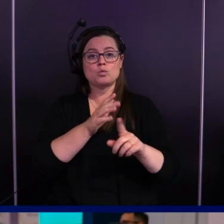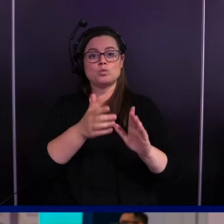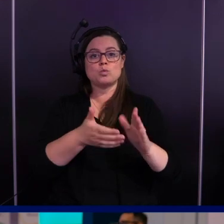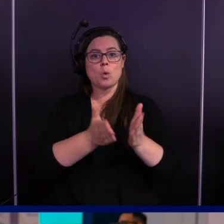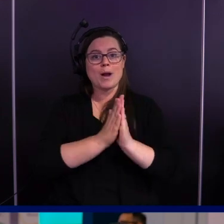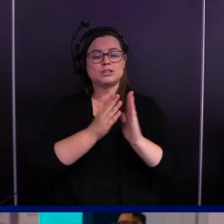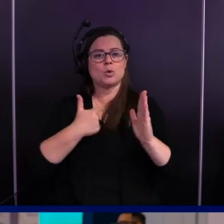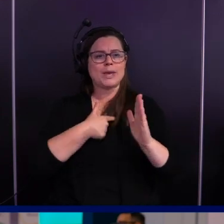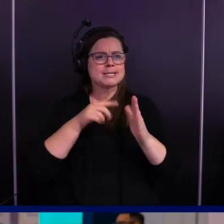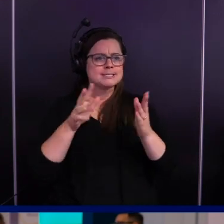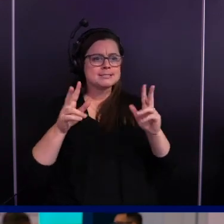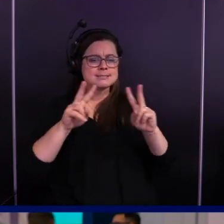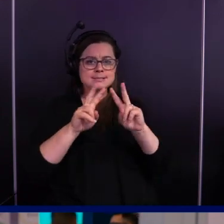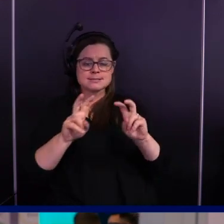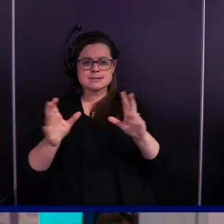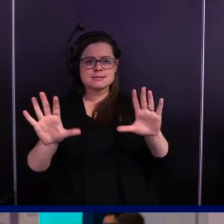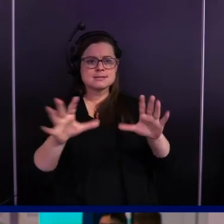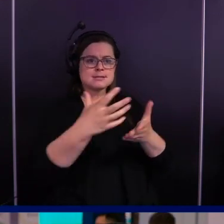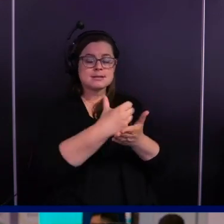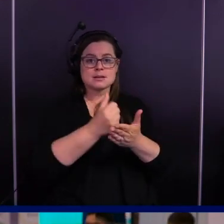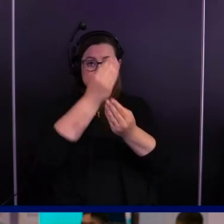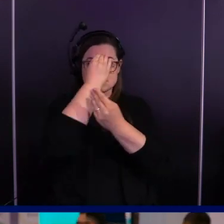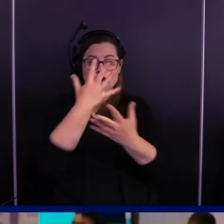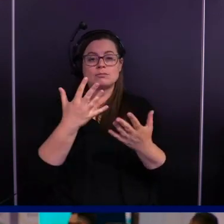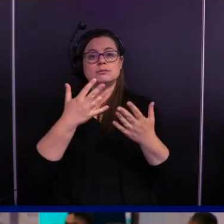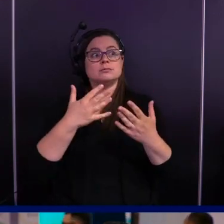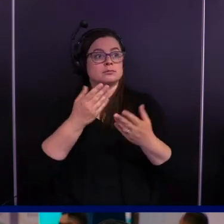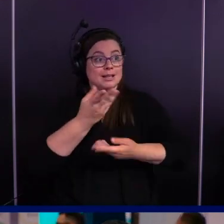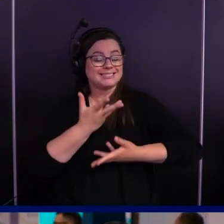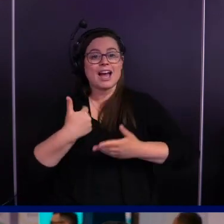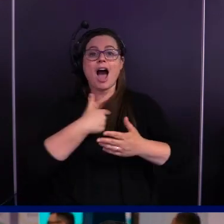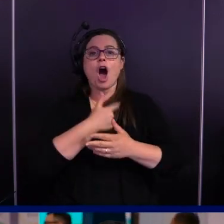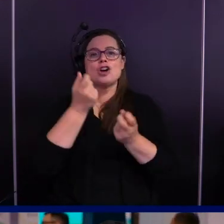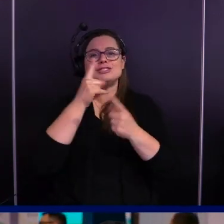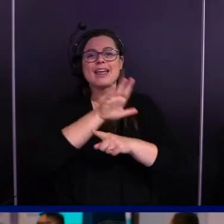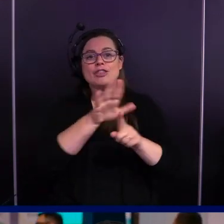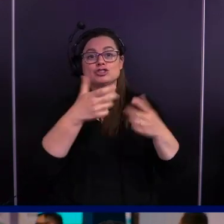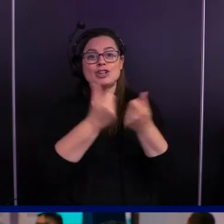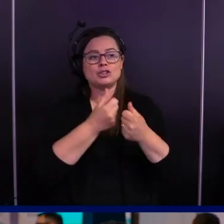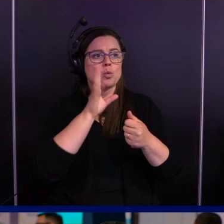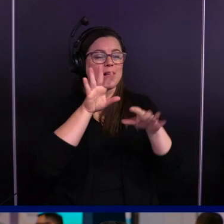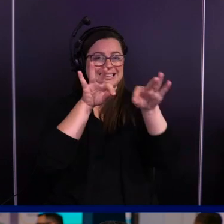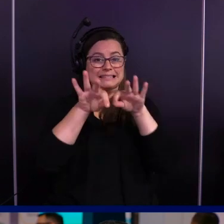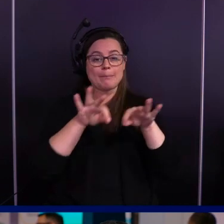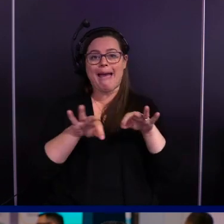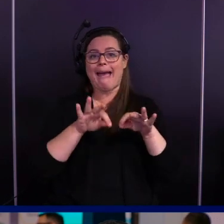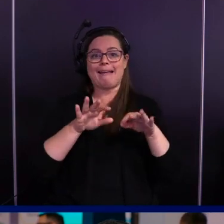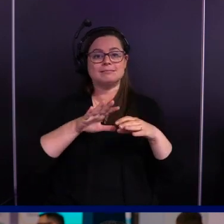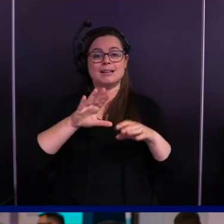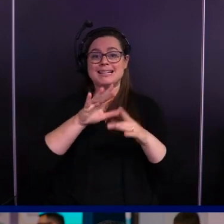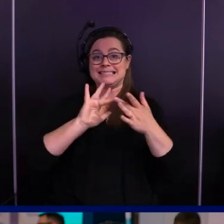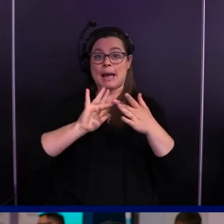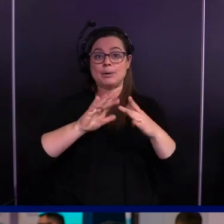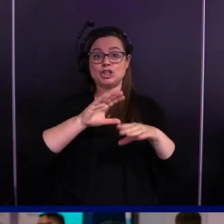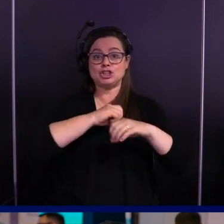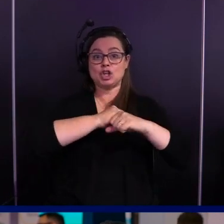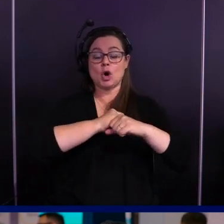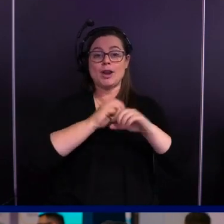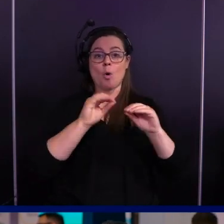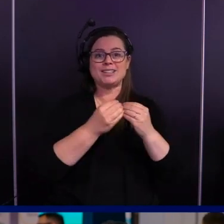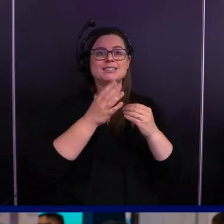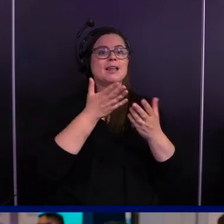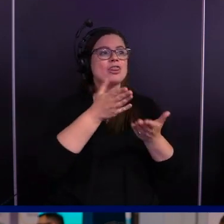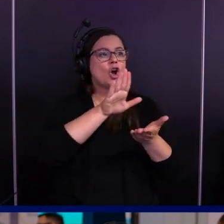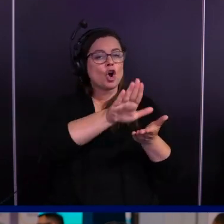are the challenges, because they're going to spend a lot of time on explaining cybersecurity organization what my data needs and